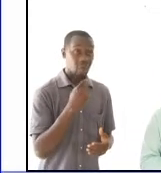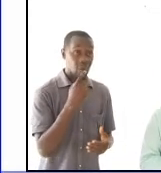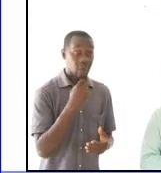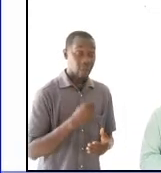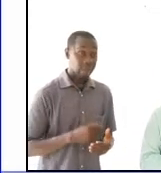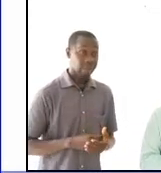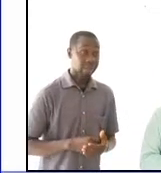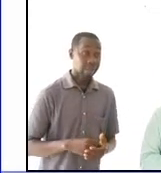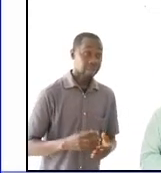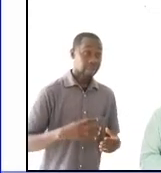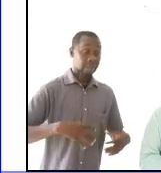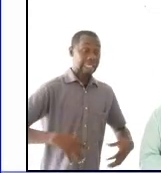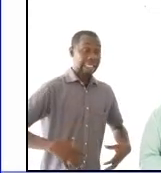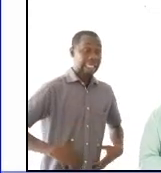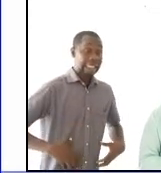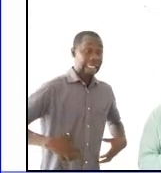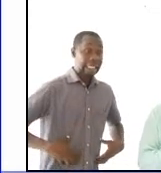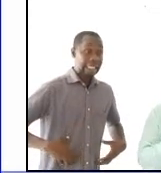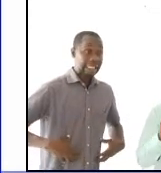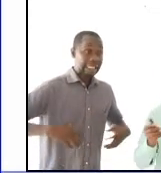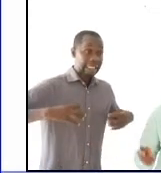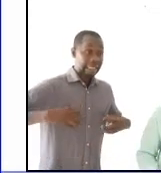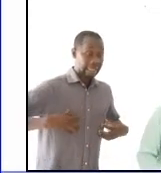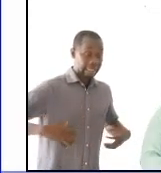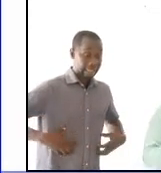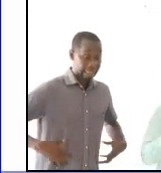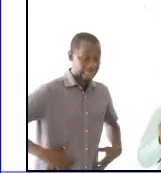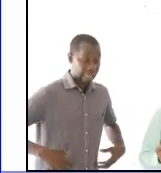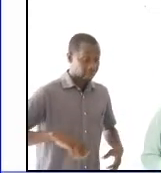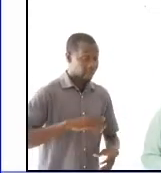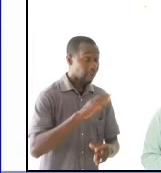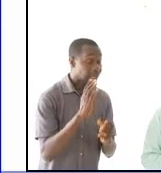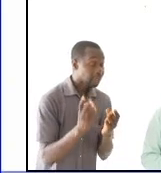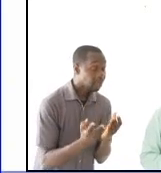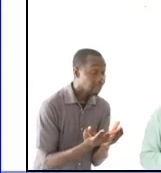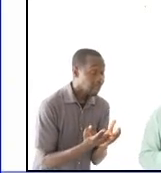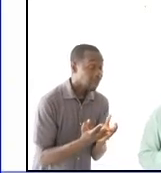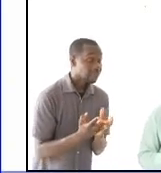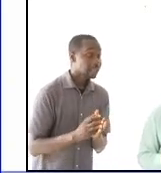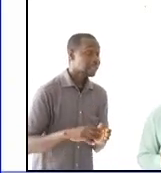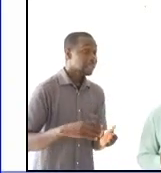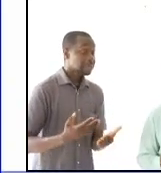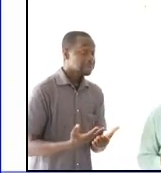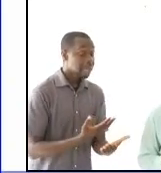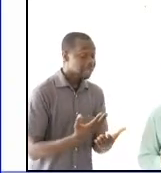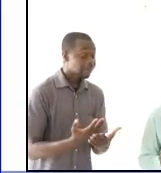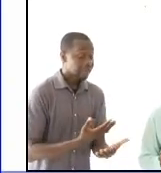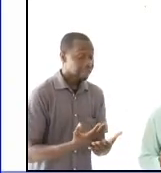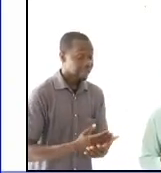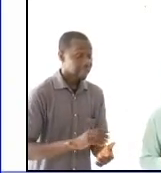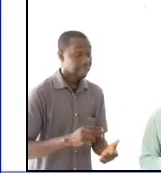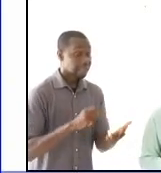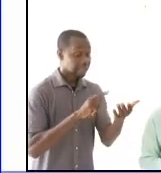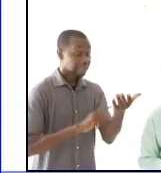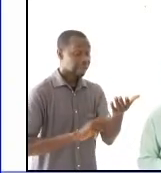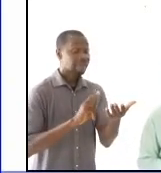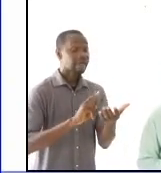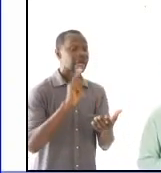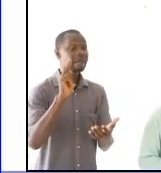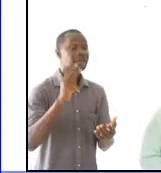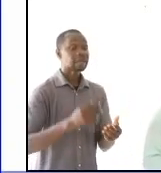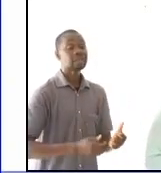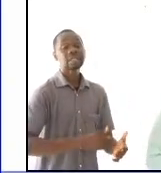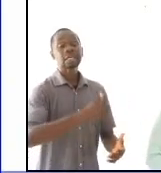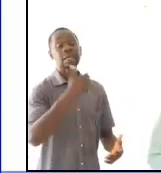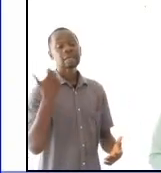to the kidneys, and then once the blood is filtered, the veins will now take the blood away